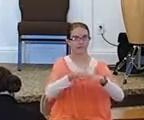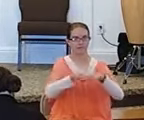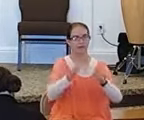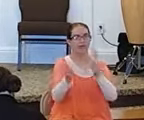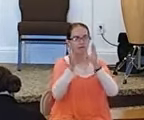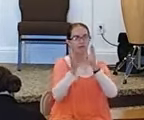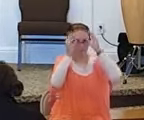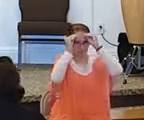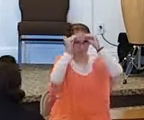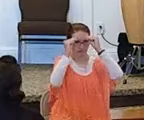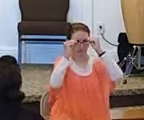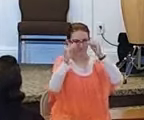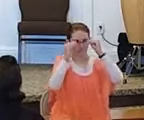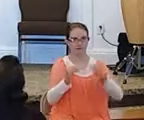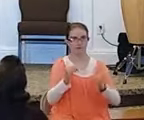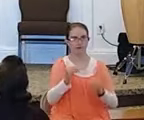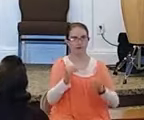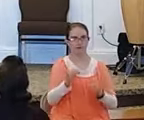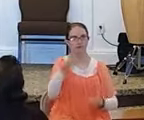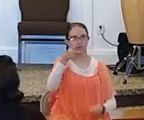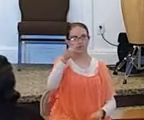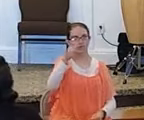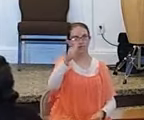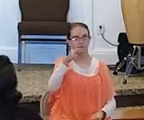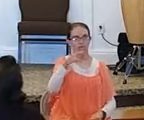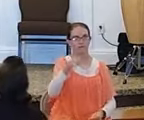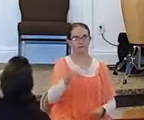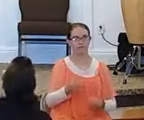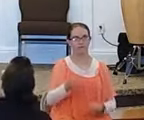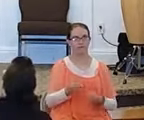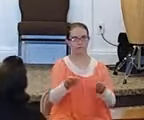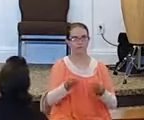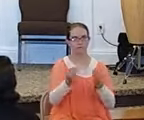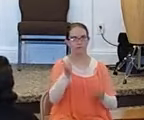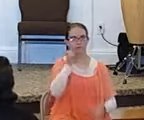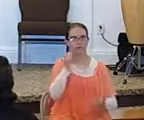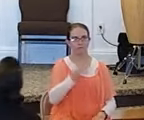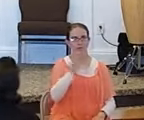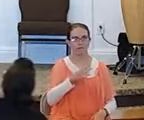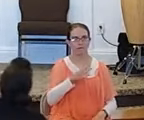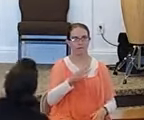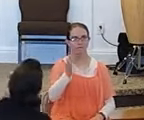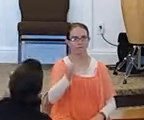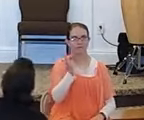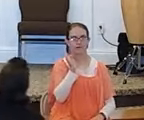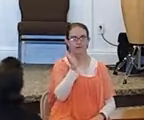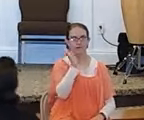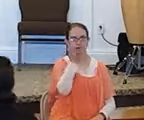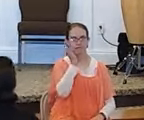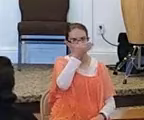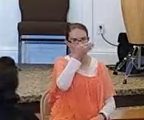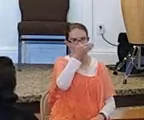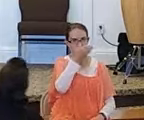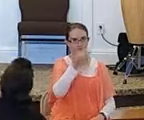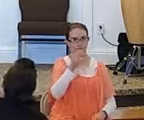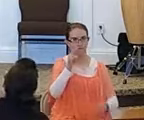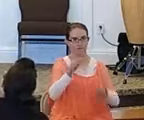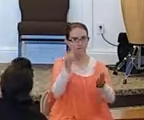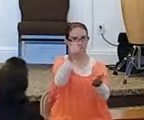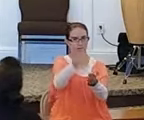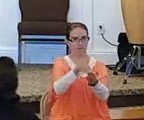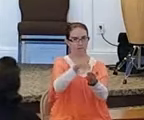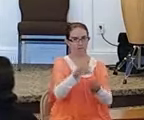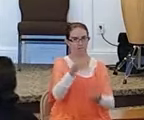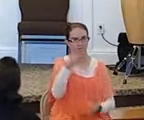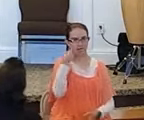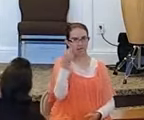them. And the scribes and Pharisees brought unto him a woman taken in adultery. And when they had set her in the midst, they